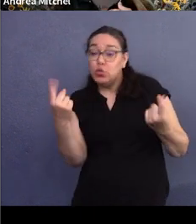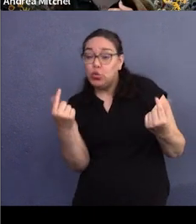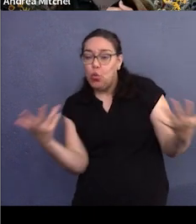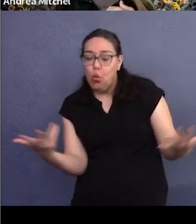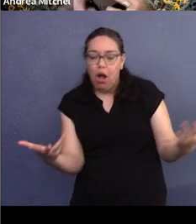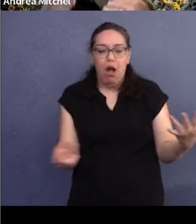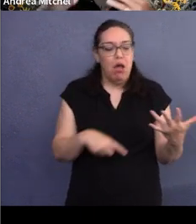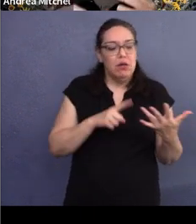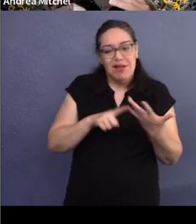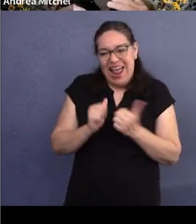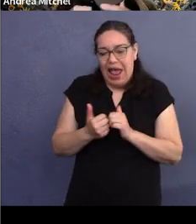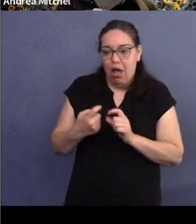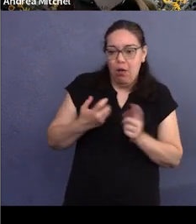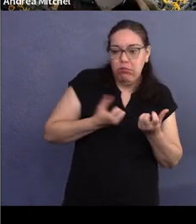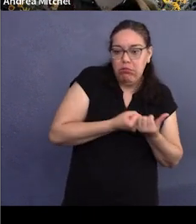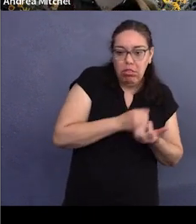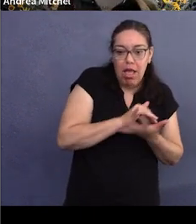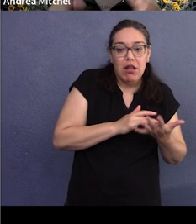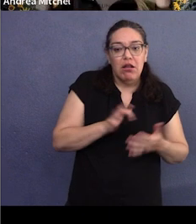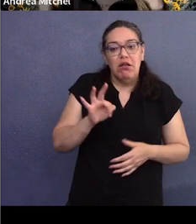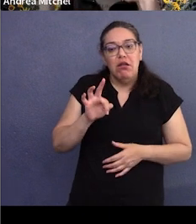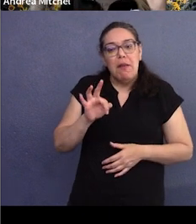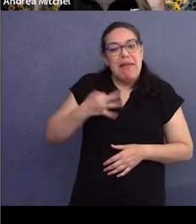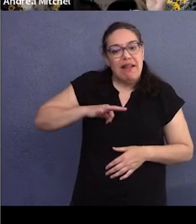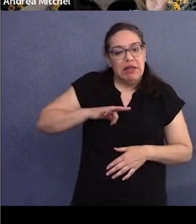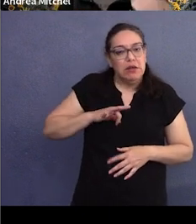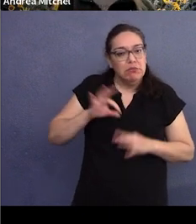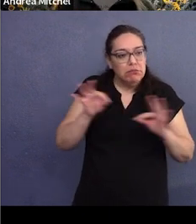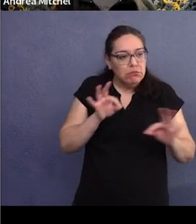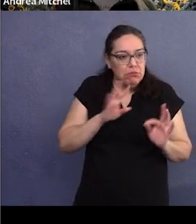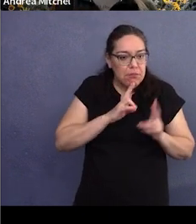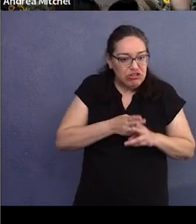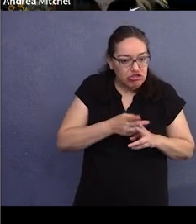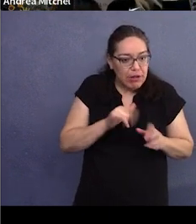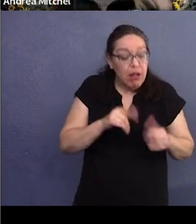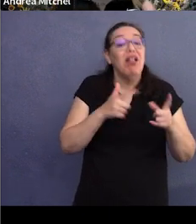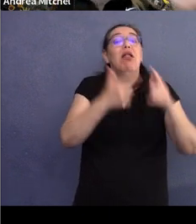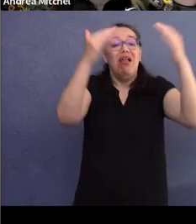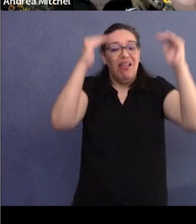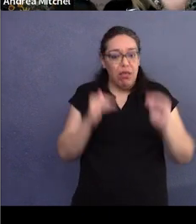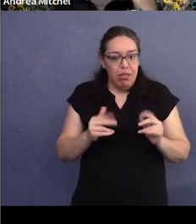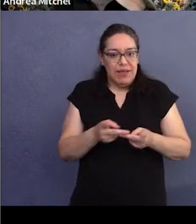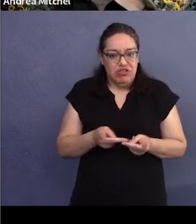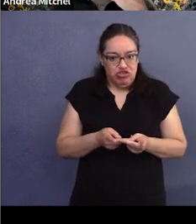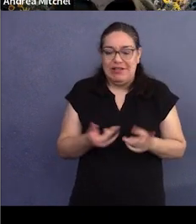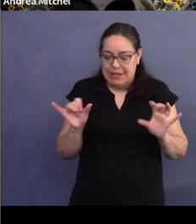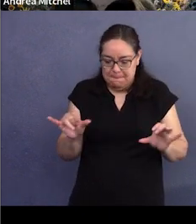then you can mention the fringe benefit rate as well. Then you move on to the next position and the next